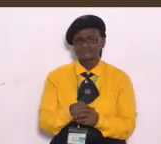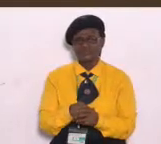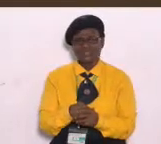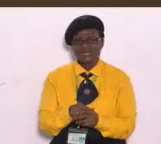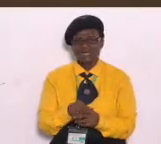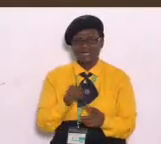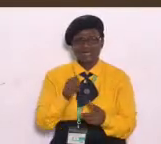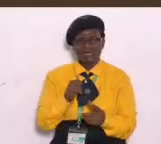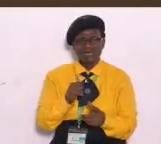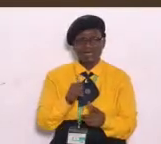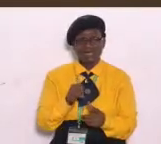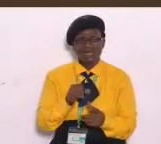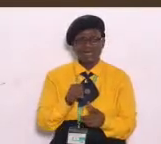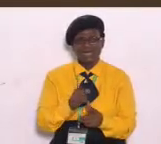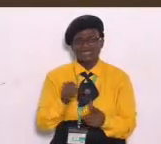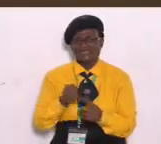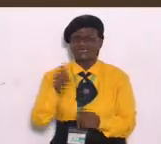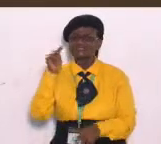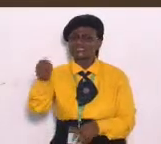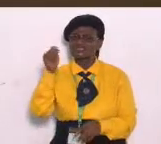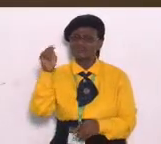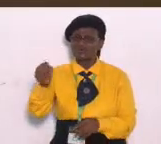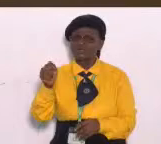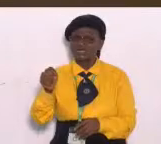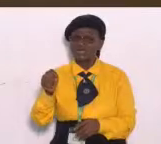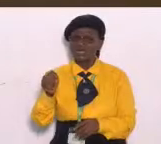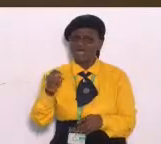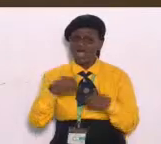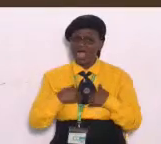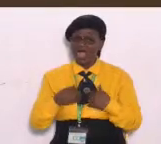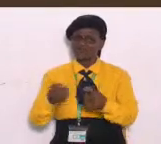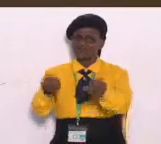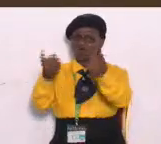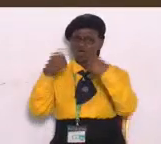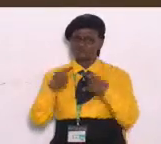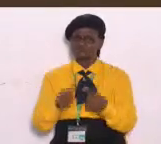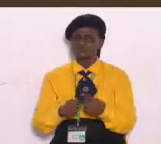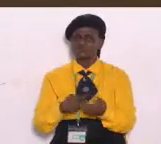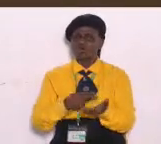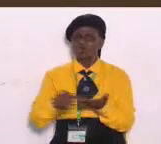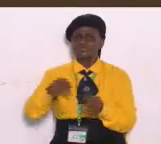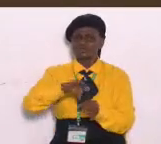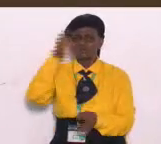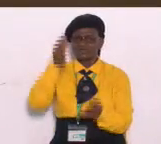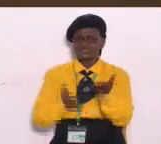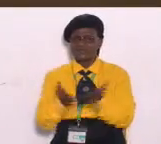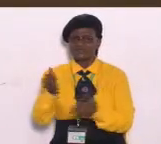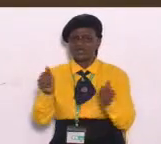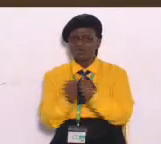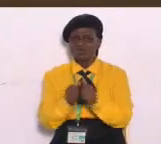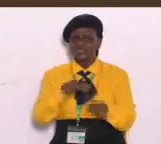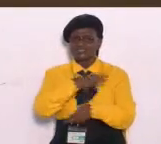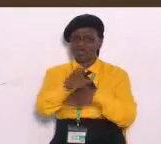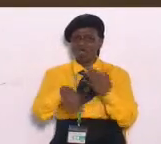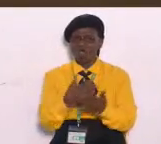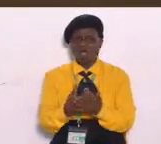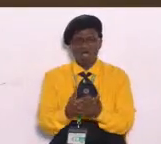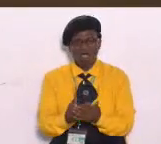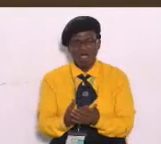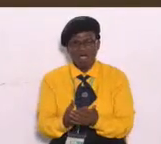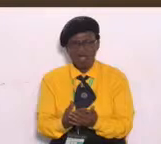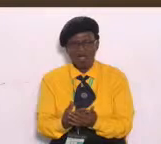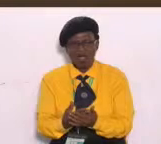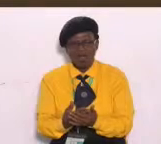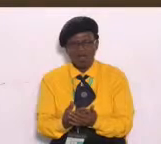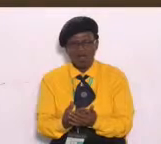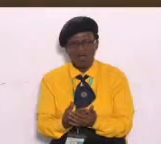Had that testimony. Had come to the Holy Ghost service with all his goods thrown